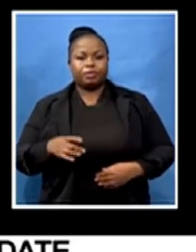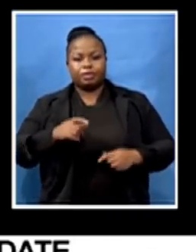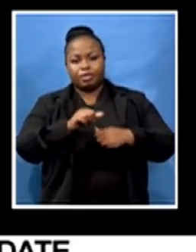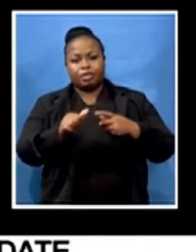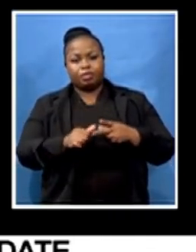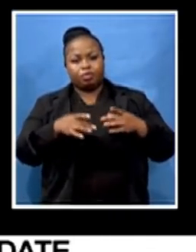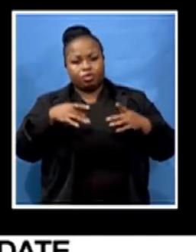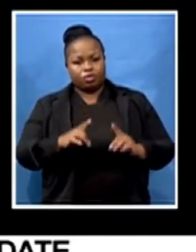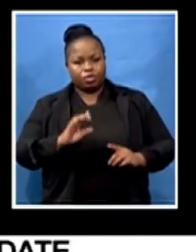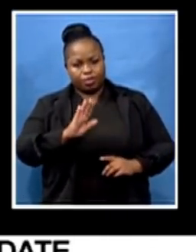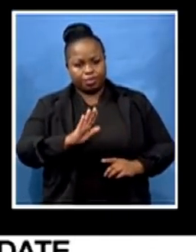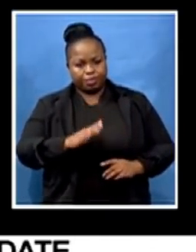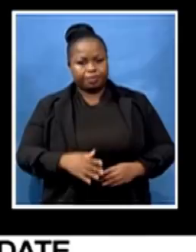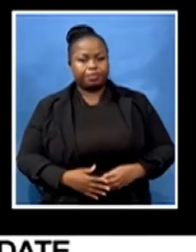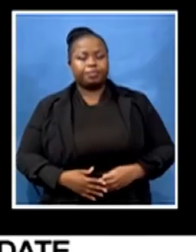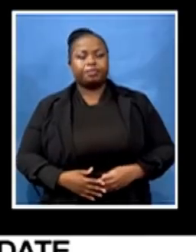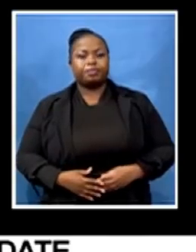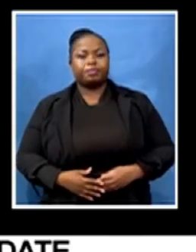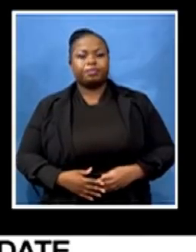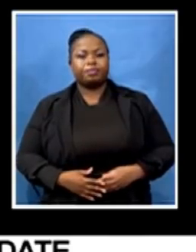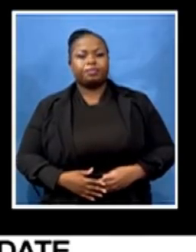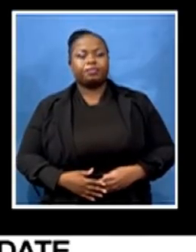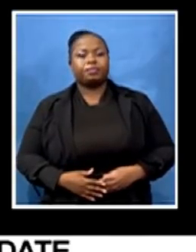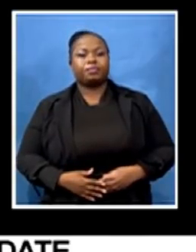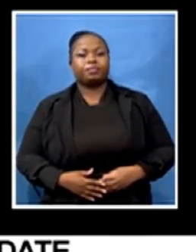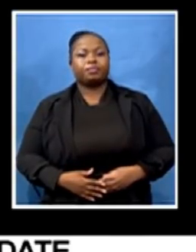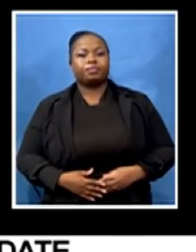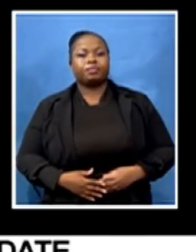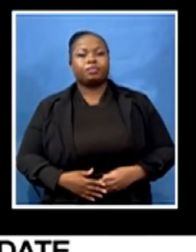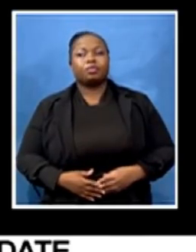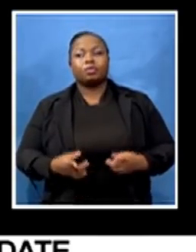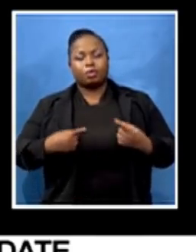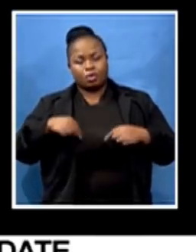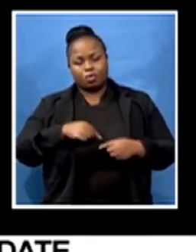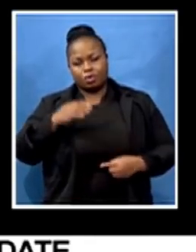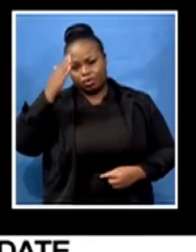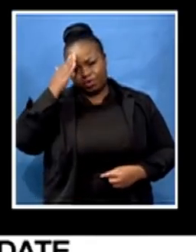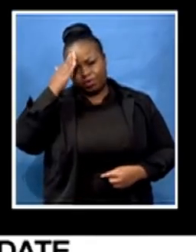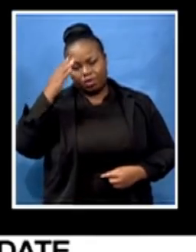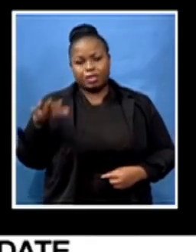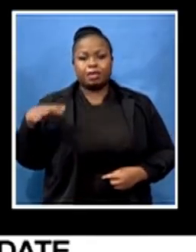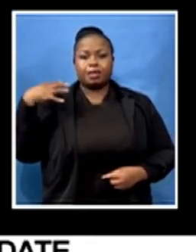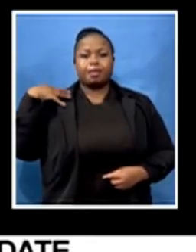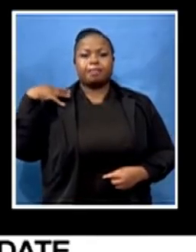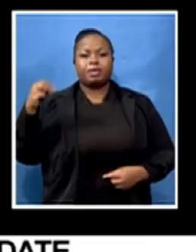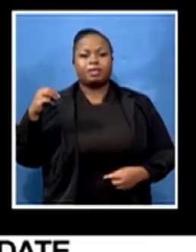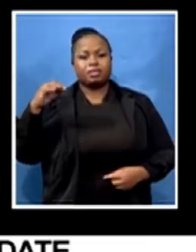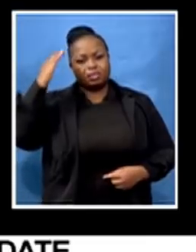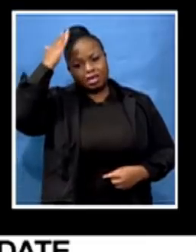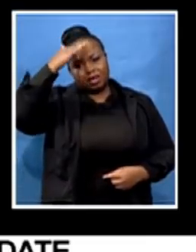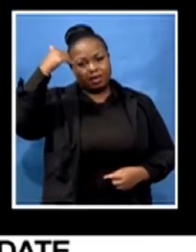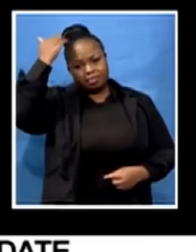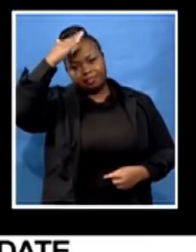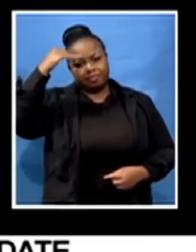and Program for the Day, that Minister Nkosazana Dlamini-Zuma may, due to other pressing